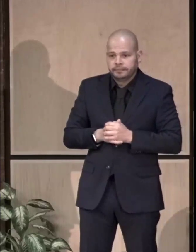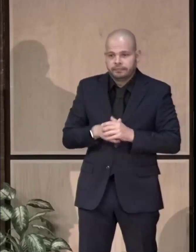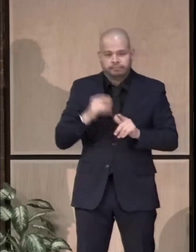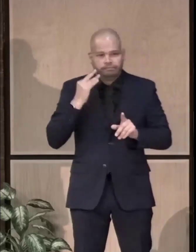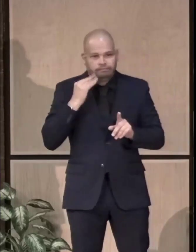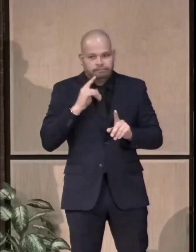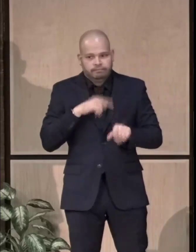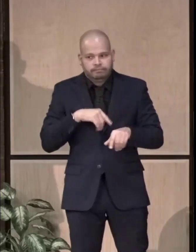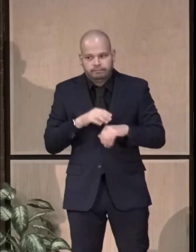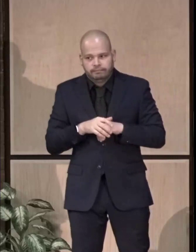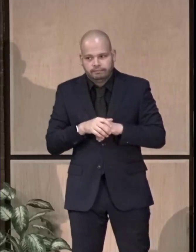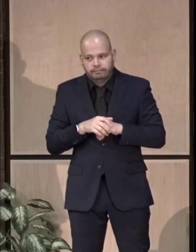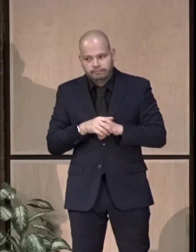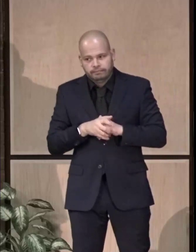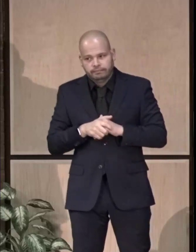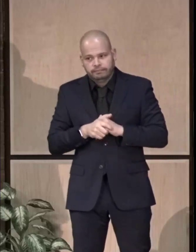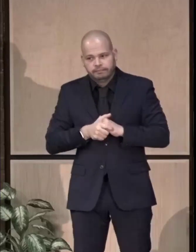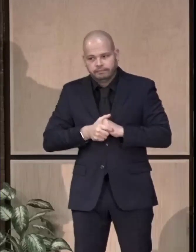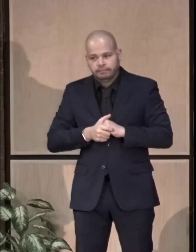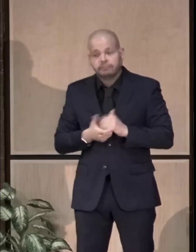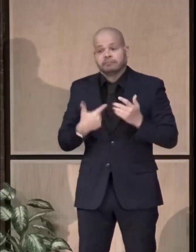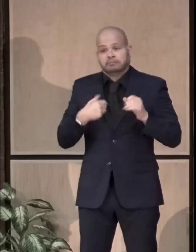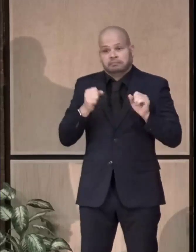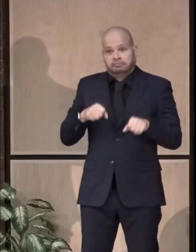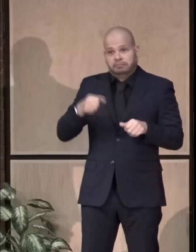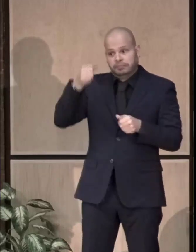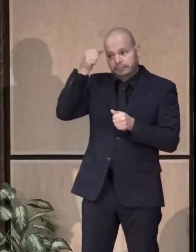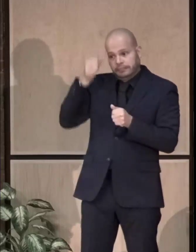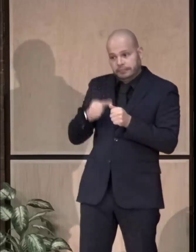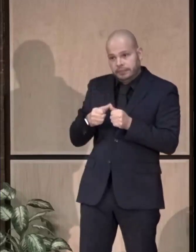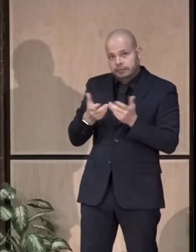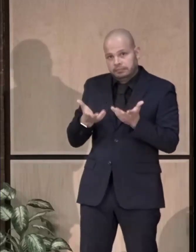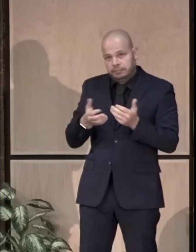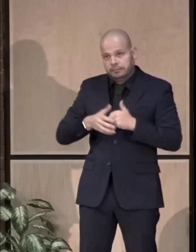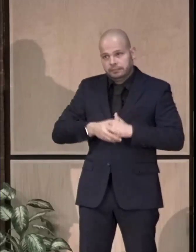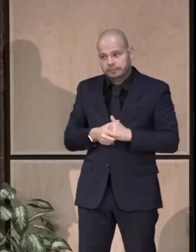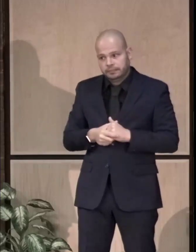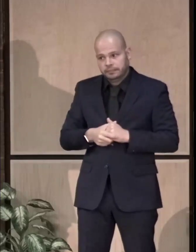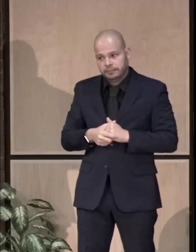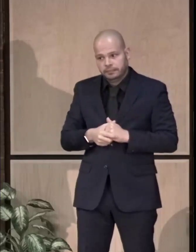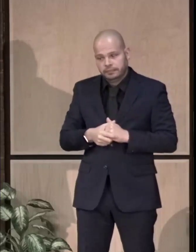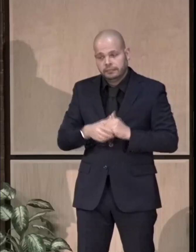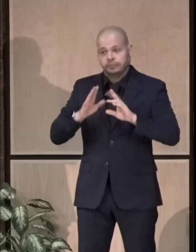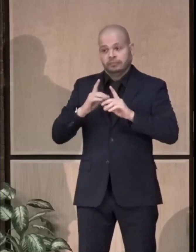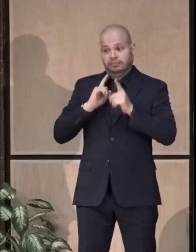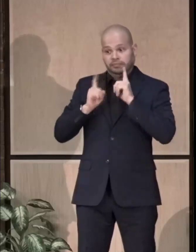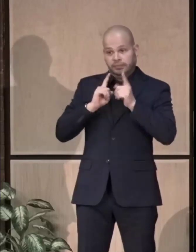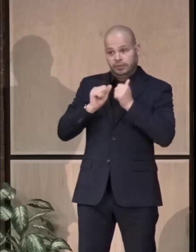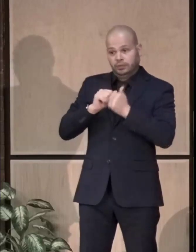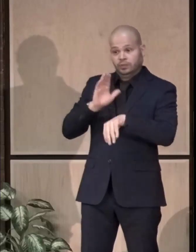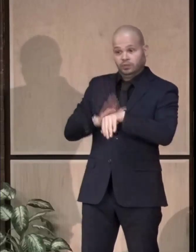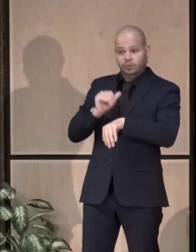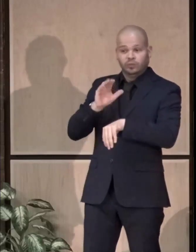What I can remember was the conversation with the on-call psychologist